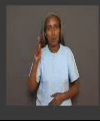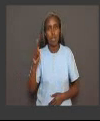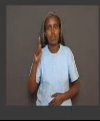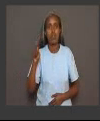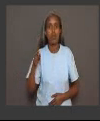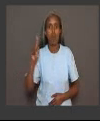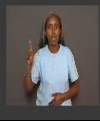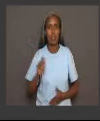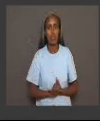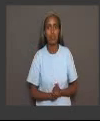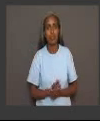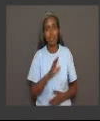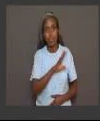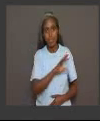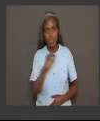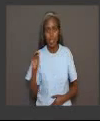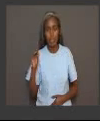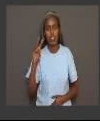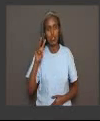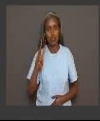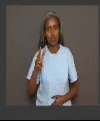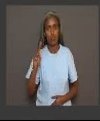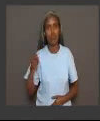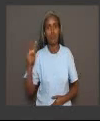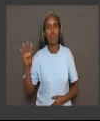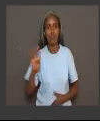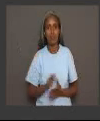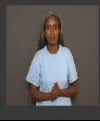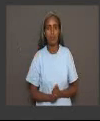1 and 2, 4.